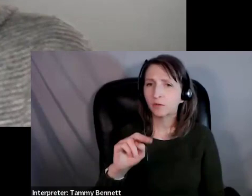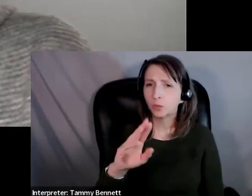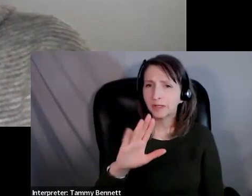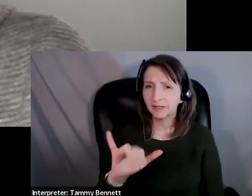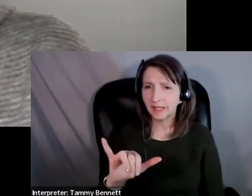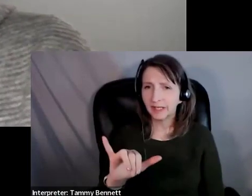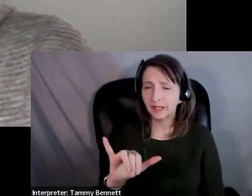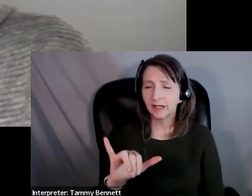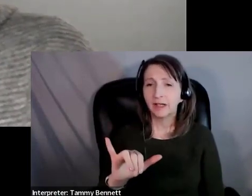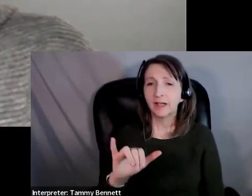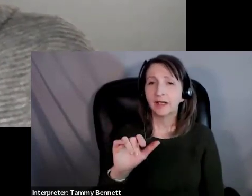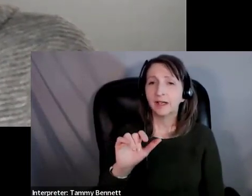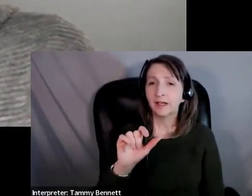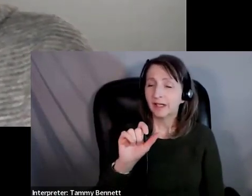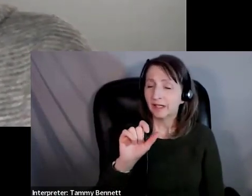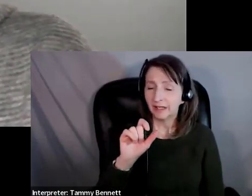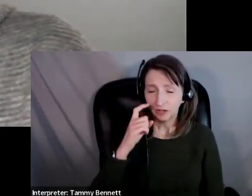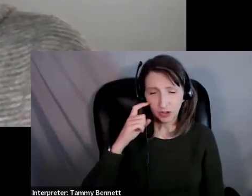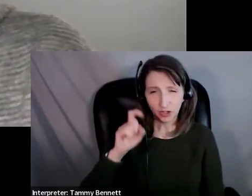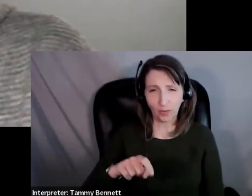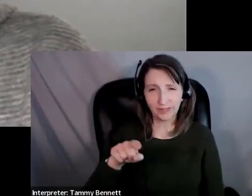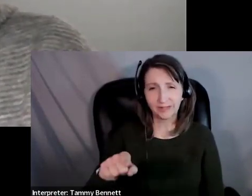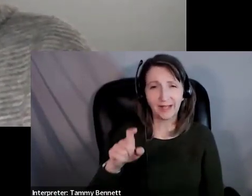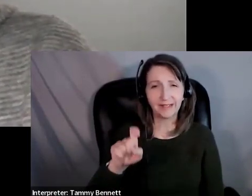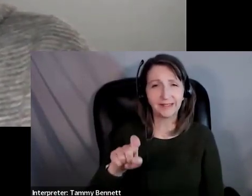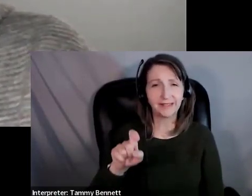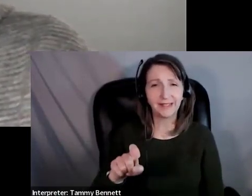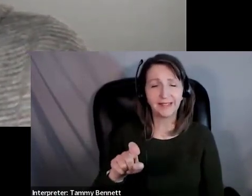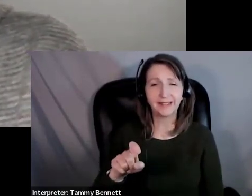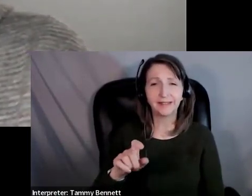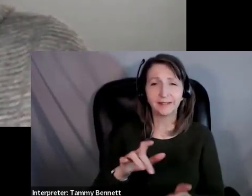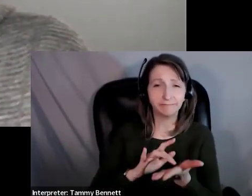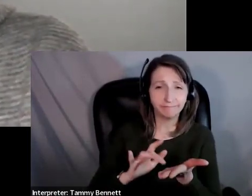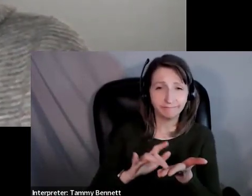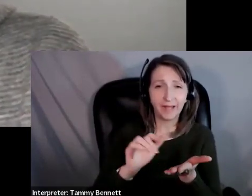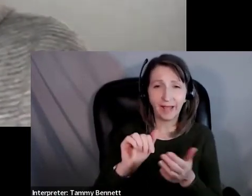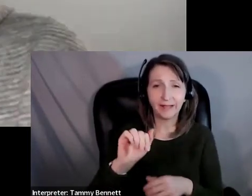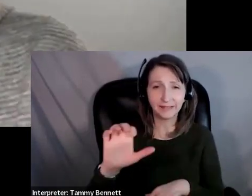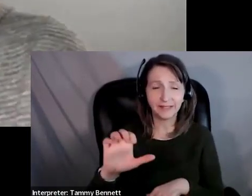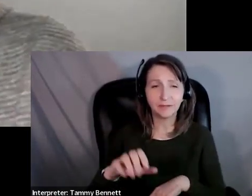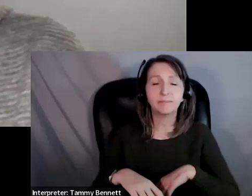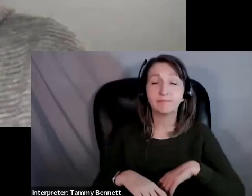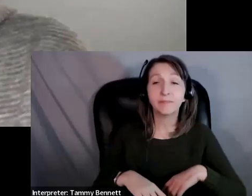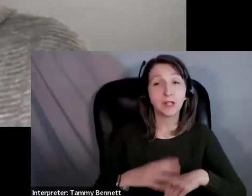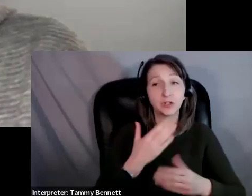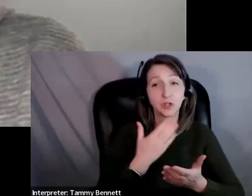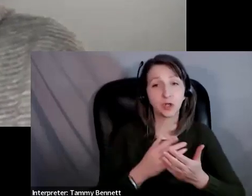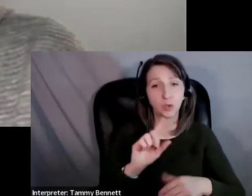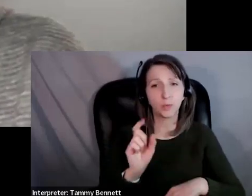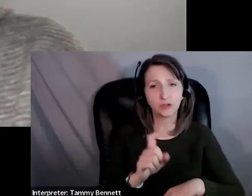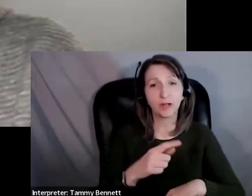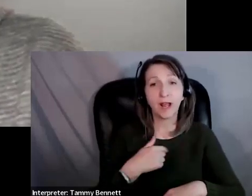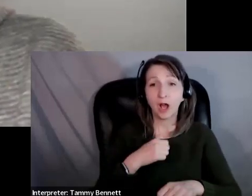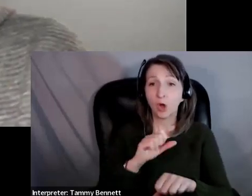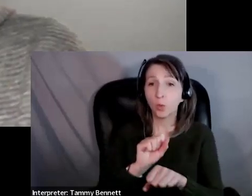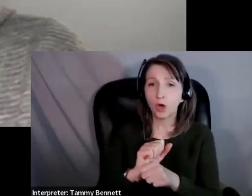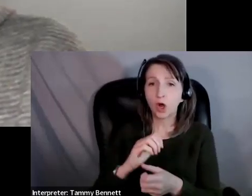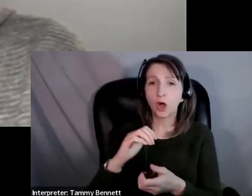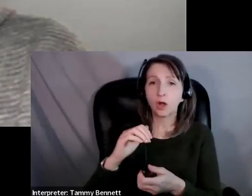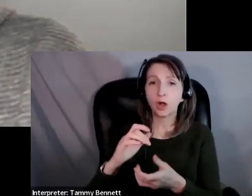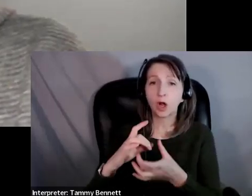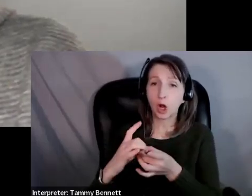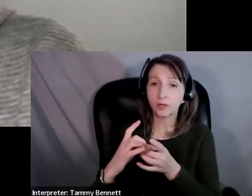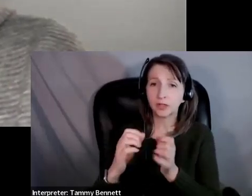evaluation for fine motor rate and progress? So this is a really good question. Um, I work very, very closely with our occupational therapist,